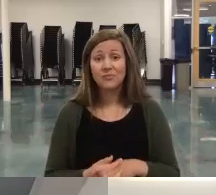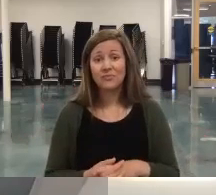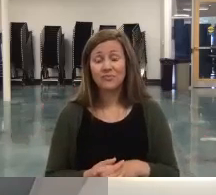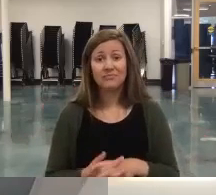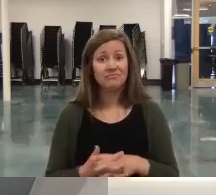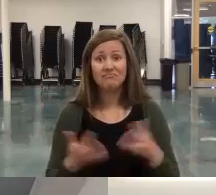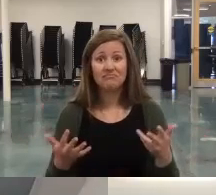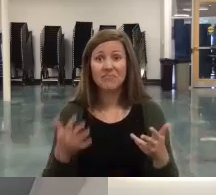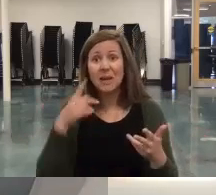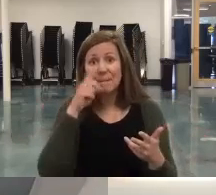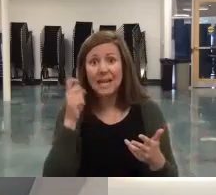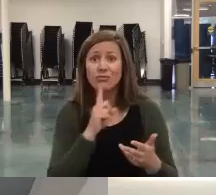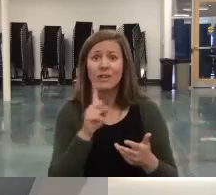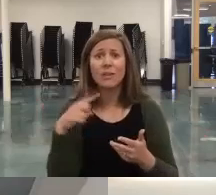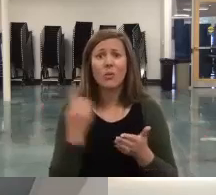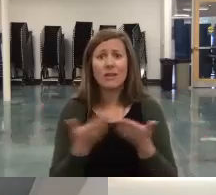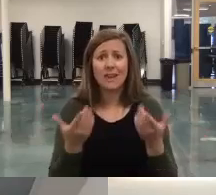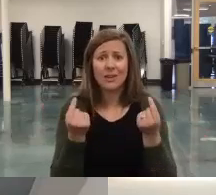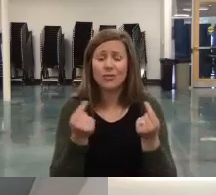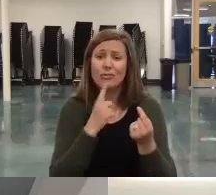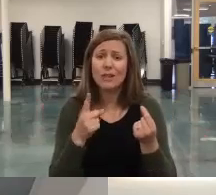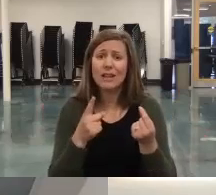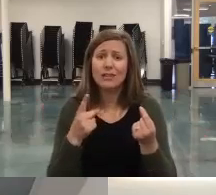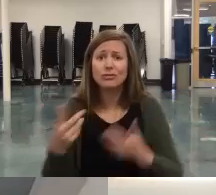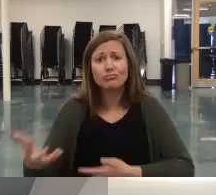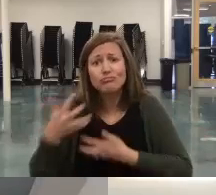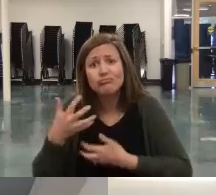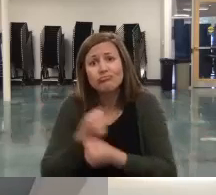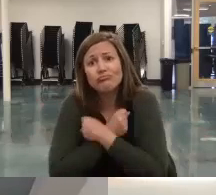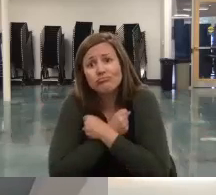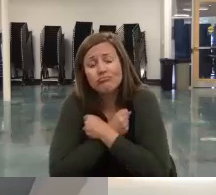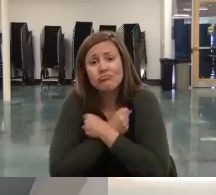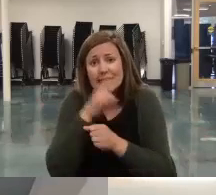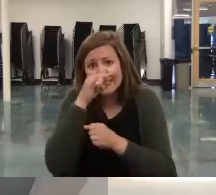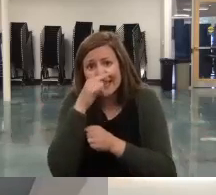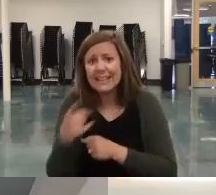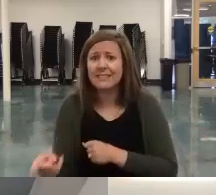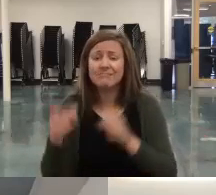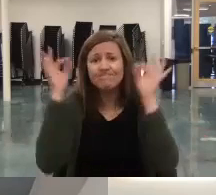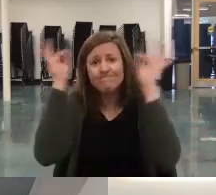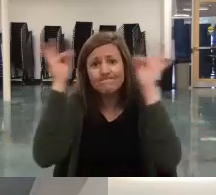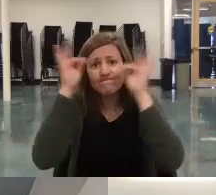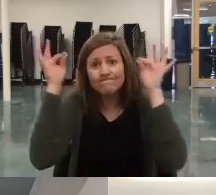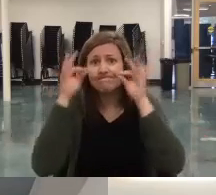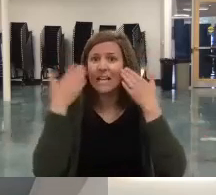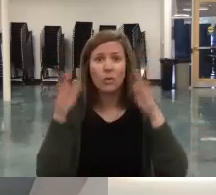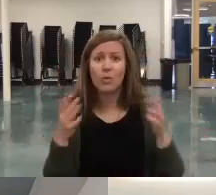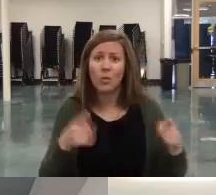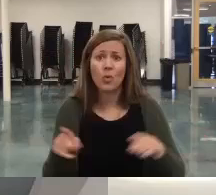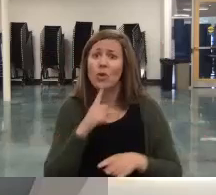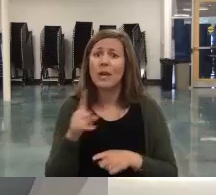because the only thing you want to do is just love and hug on those children who have no clue what's going on. They're